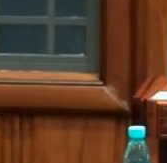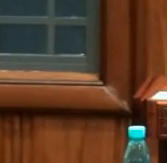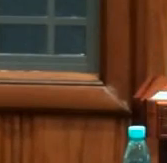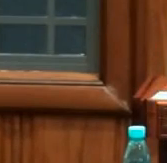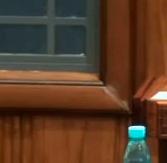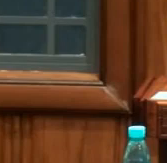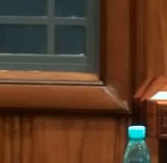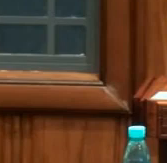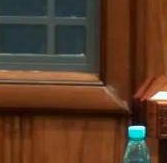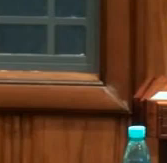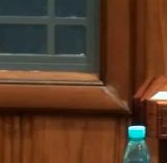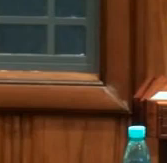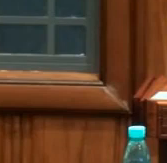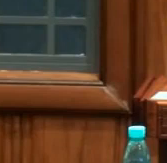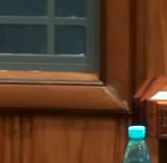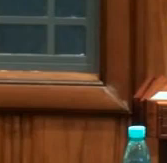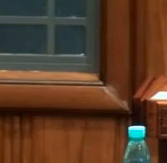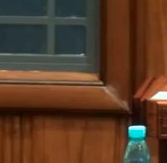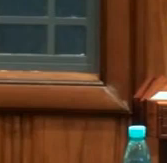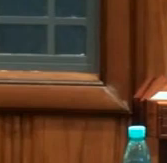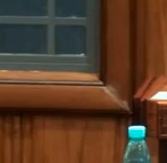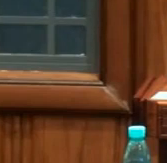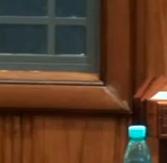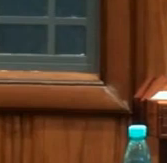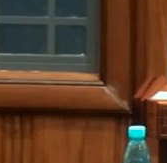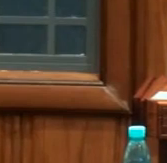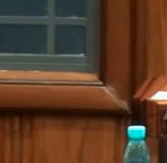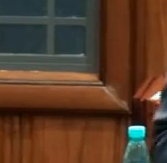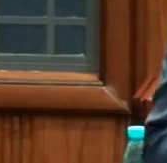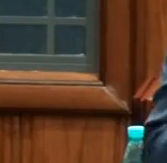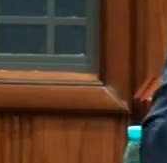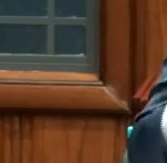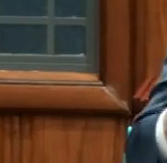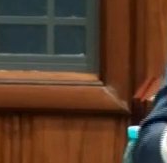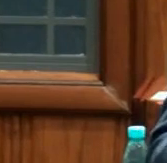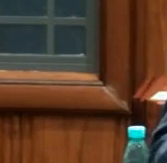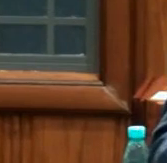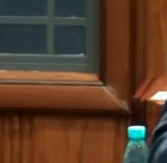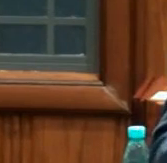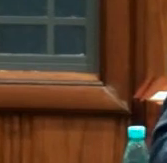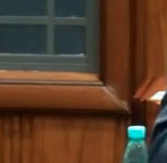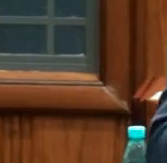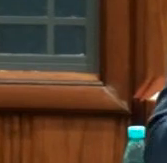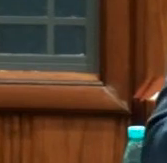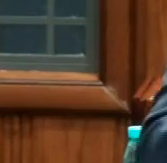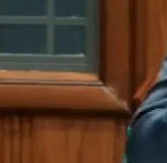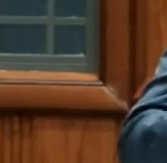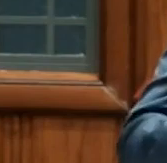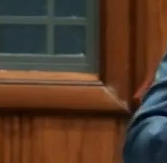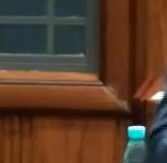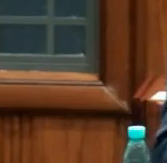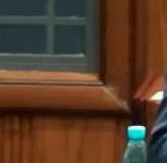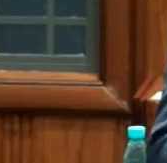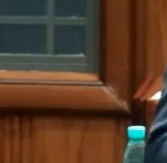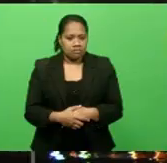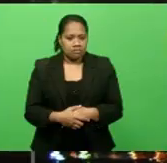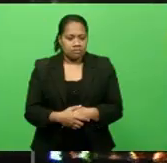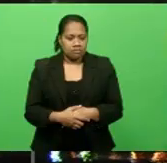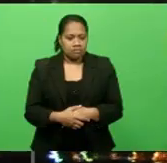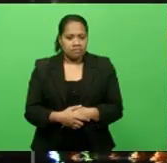have, Mr. Speaker, sir, said we're allocating $60 million to Fiji Airways so they can come up with